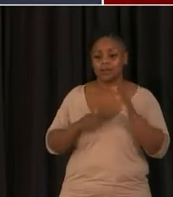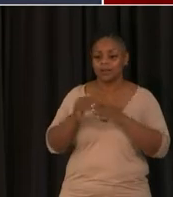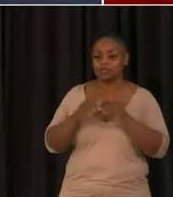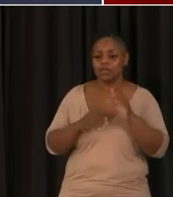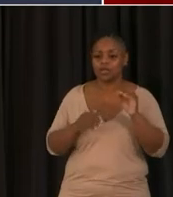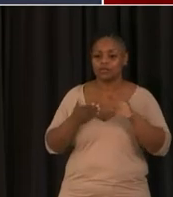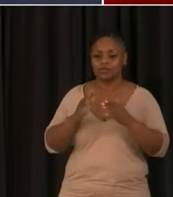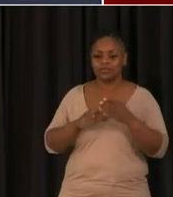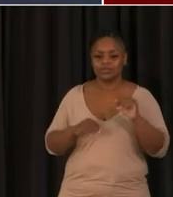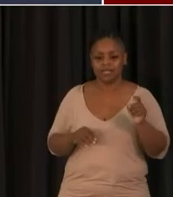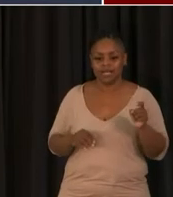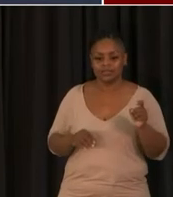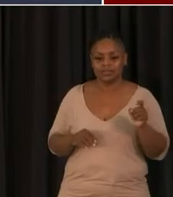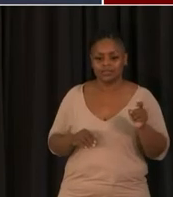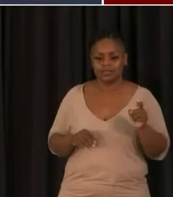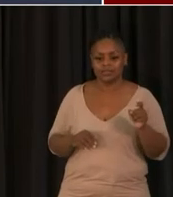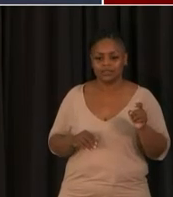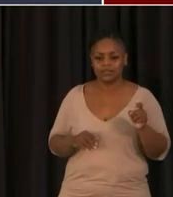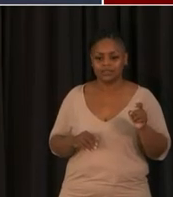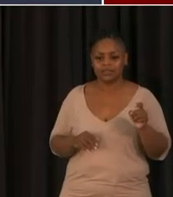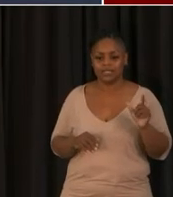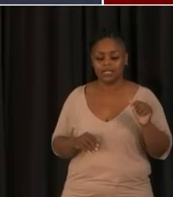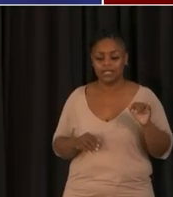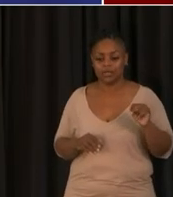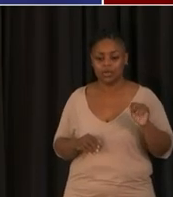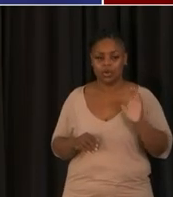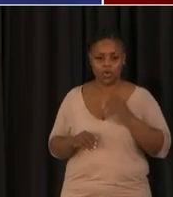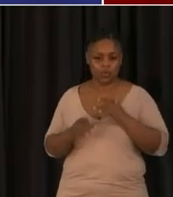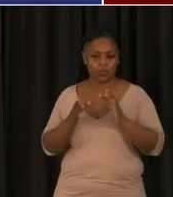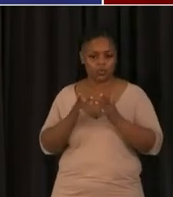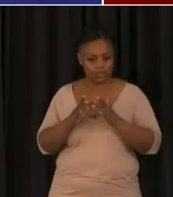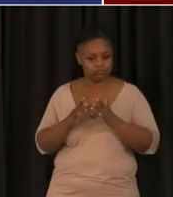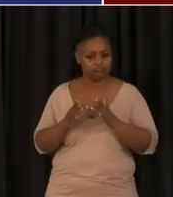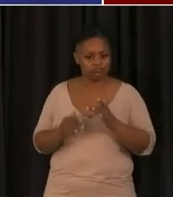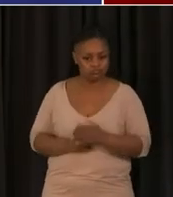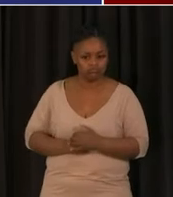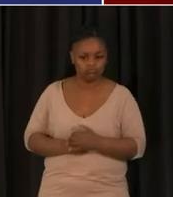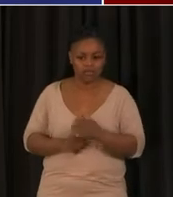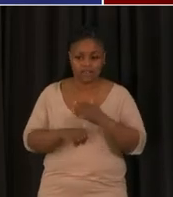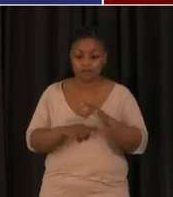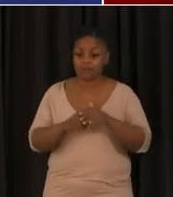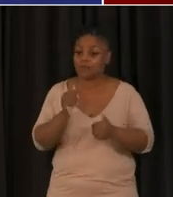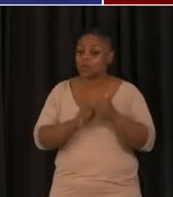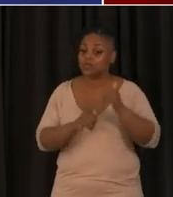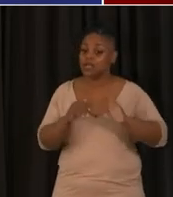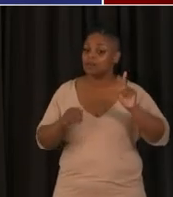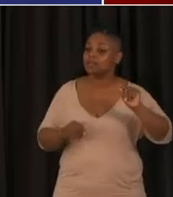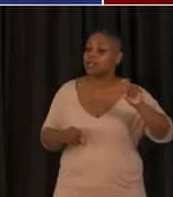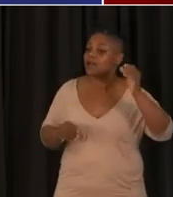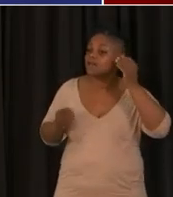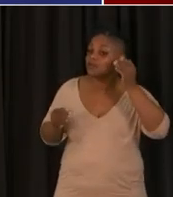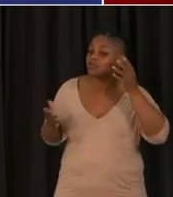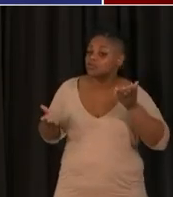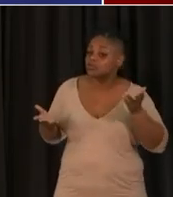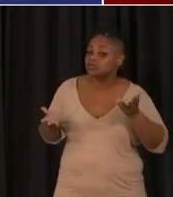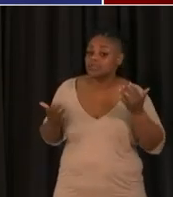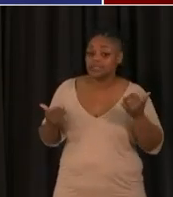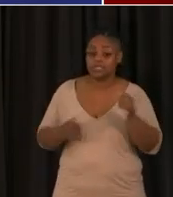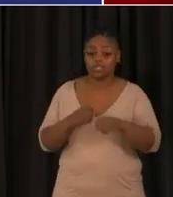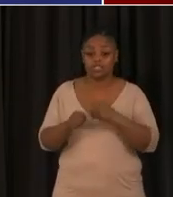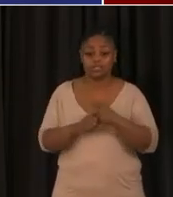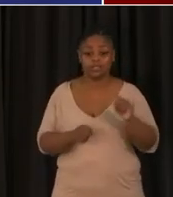You must have earned income and you have less than $10,000 in net assets. The